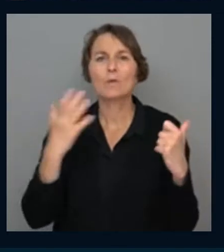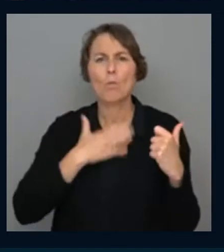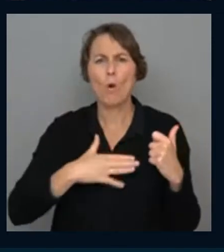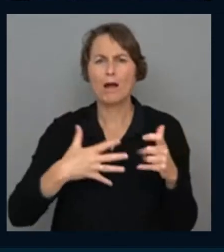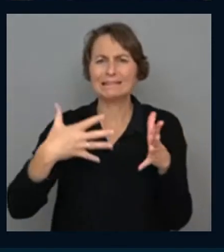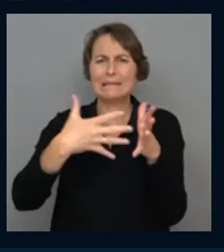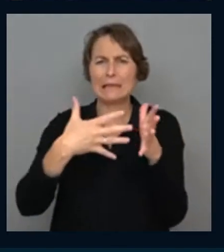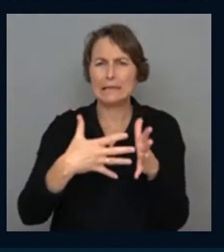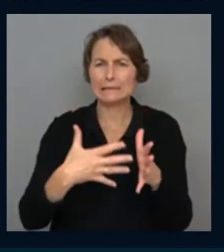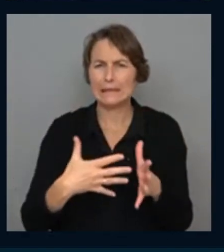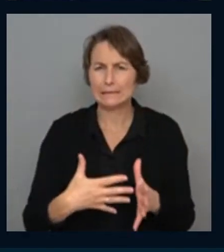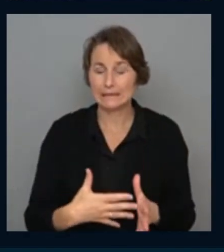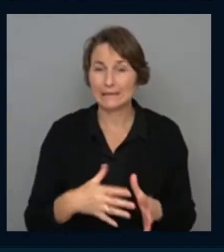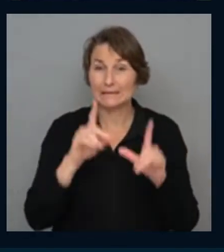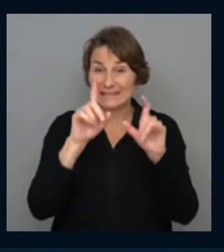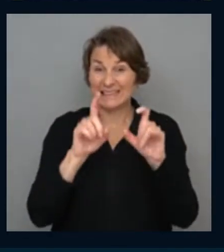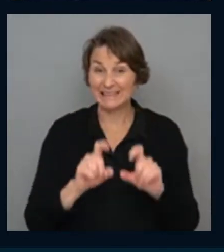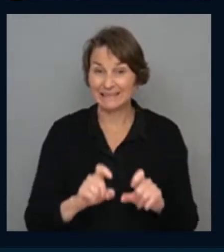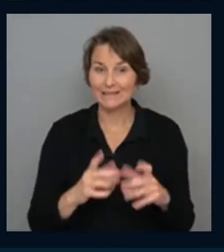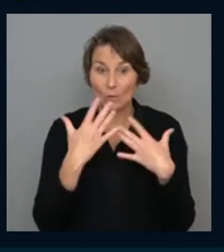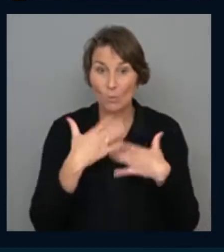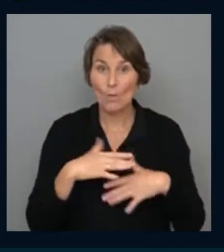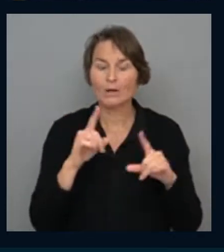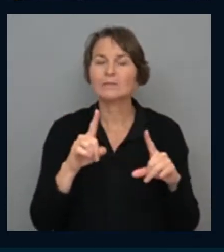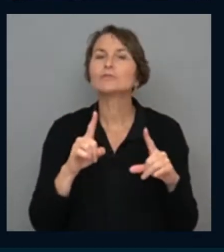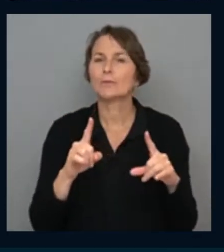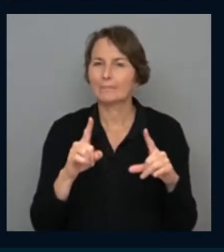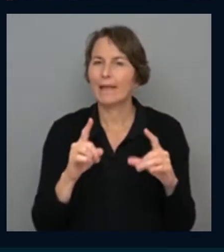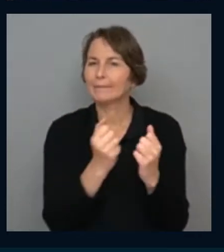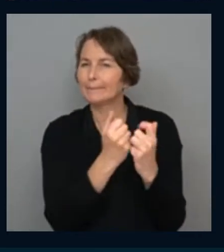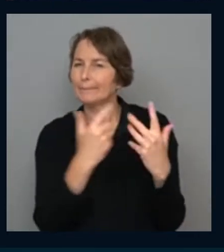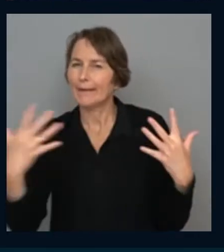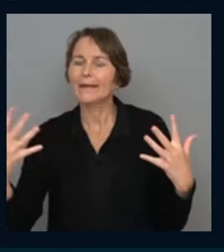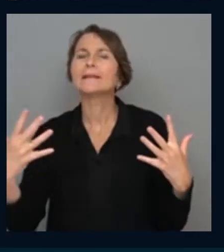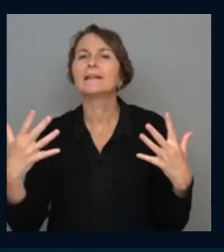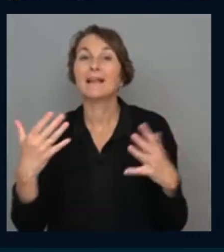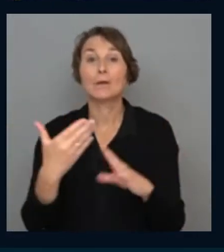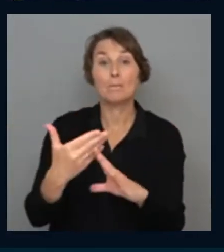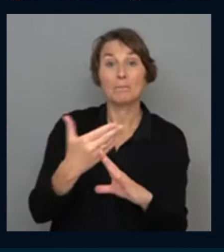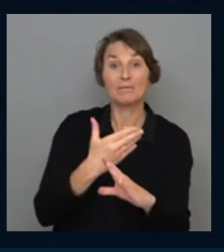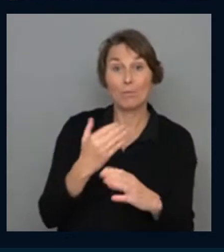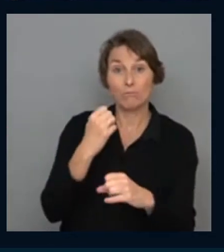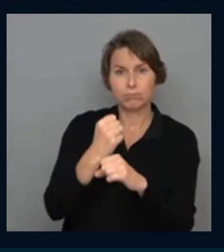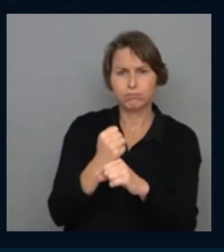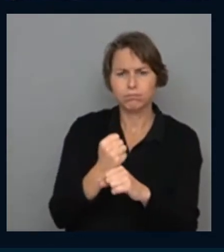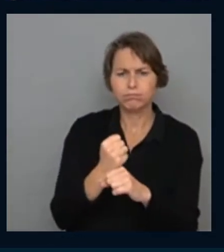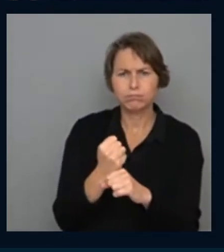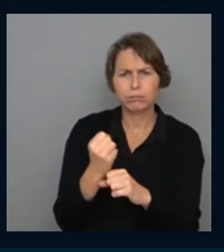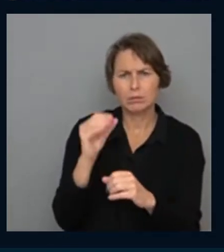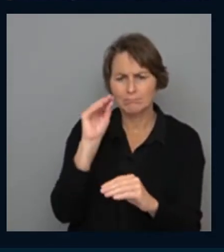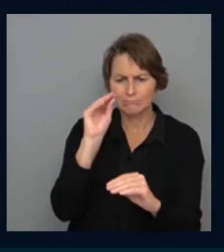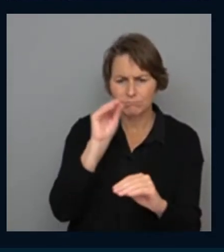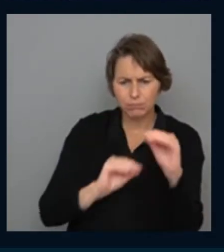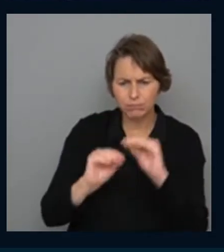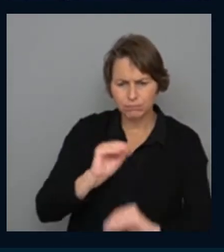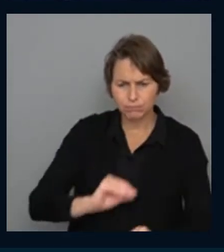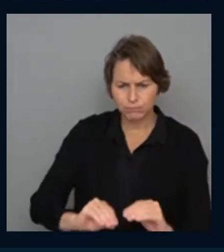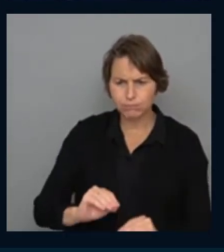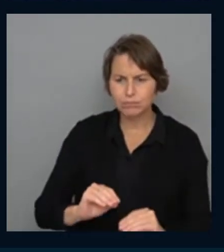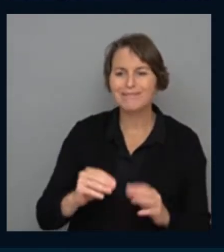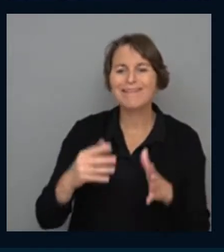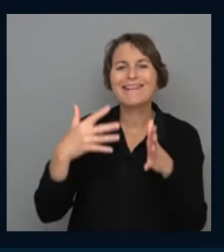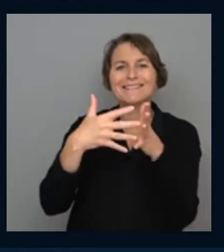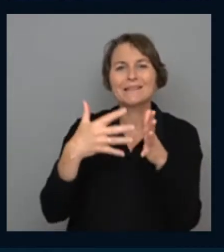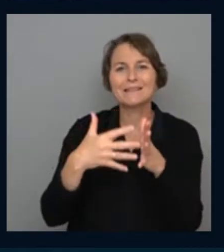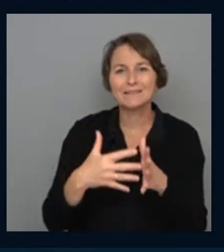lot of test plans built into Azure DevOps as a product. It's great. It's great for feature-rich capability. We can track our testing and get full end-to-end lifecycle